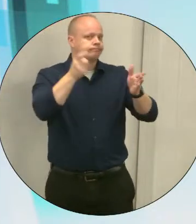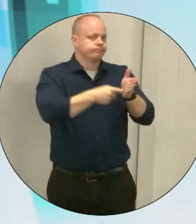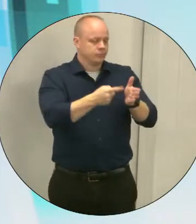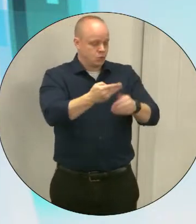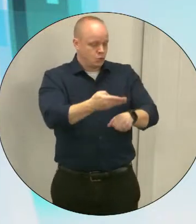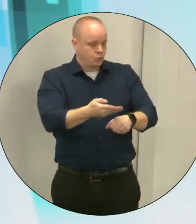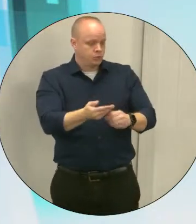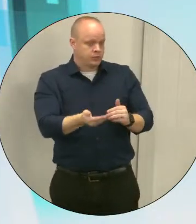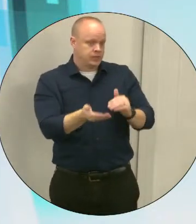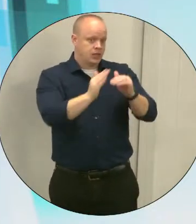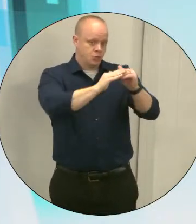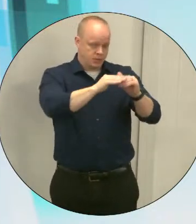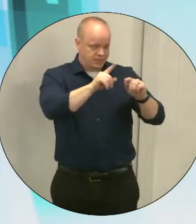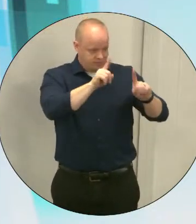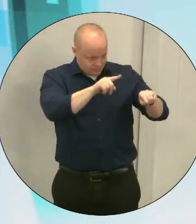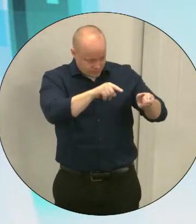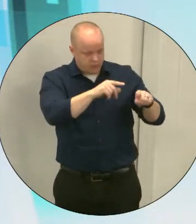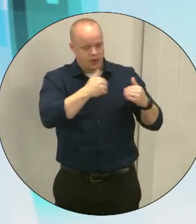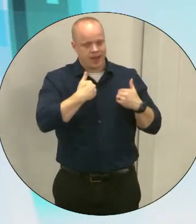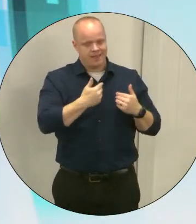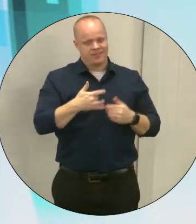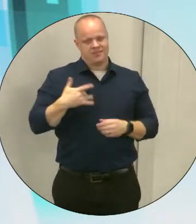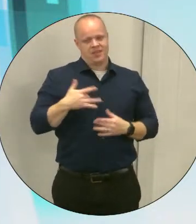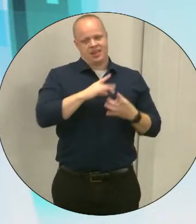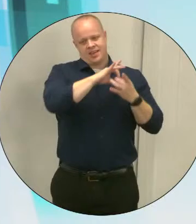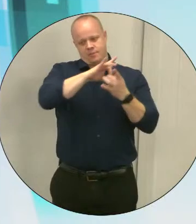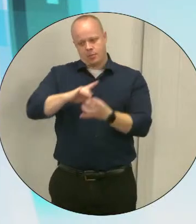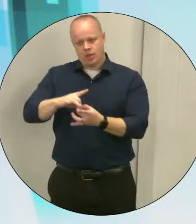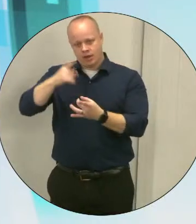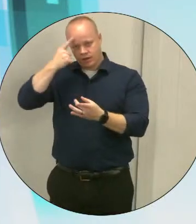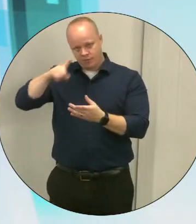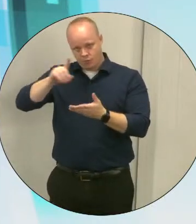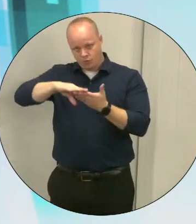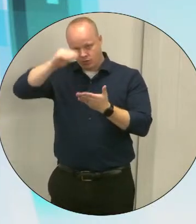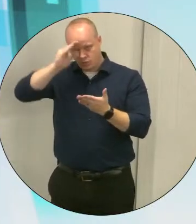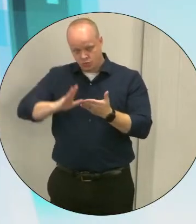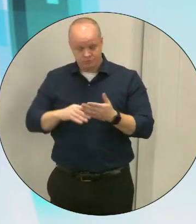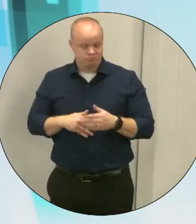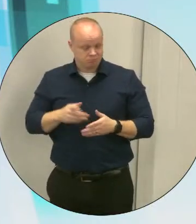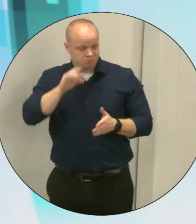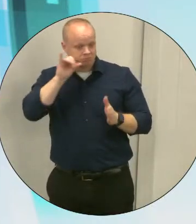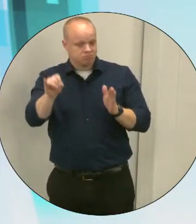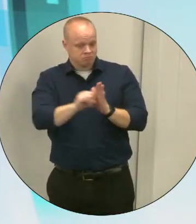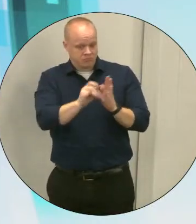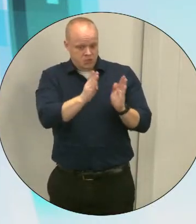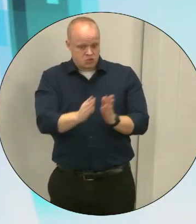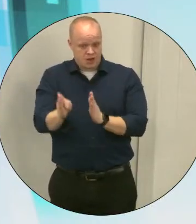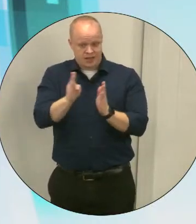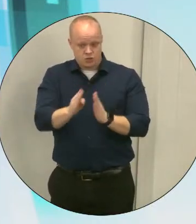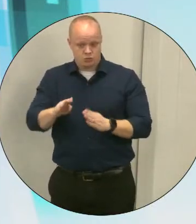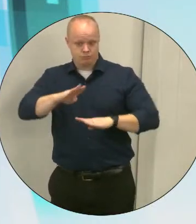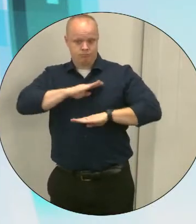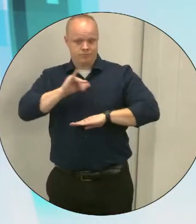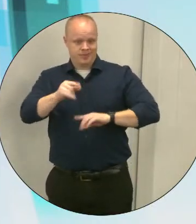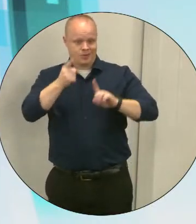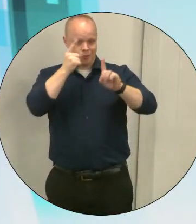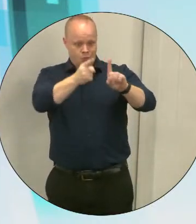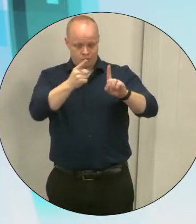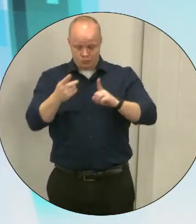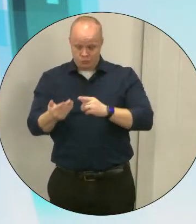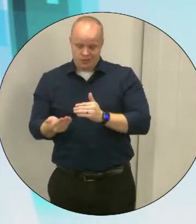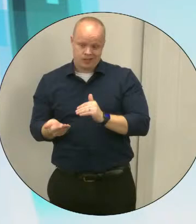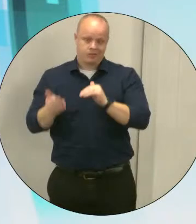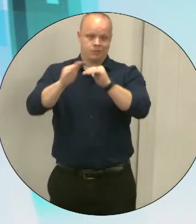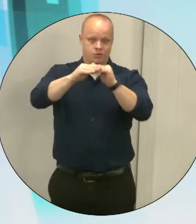and foster a sense of belonging for students. An identified strategy to meet this goal was to